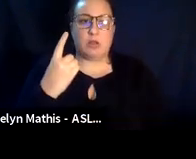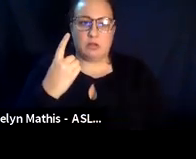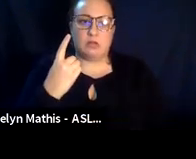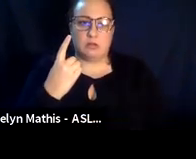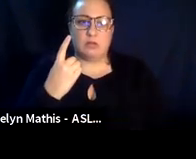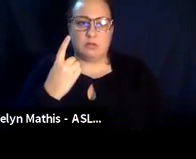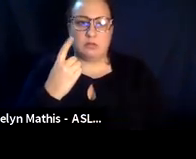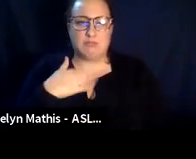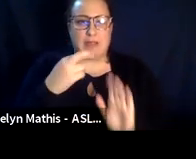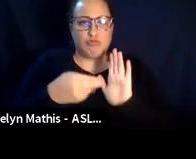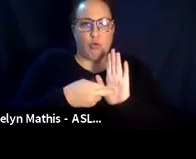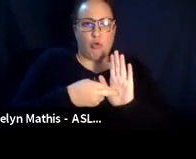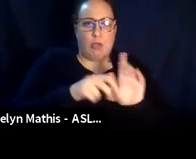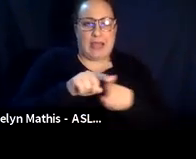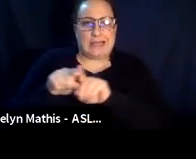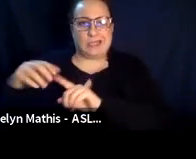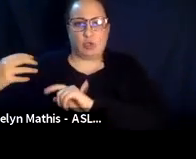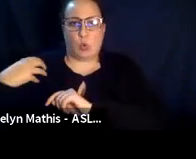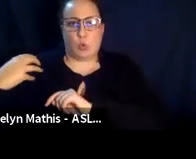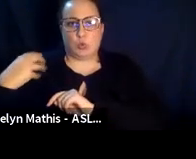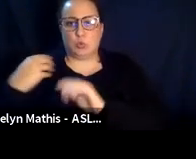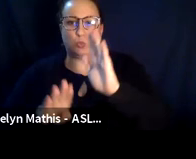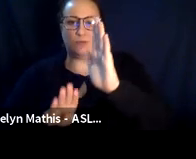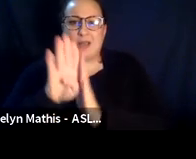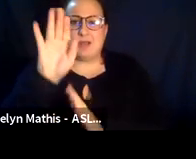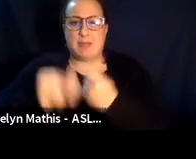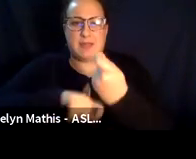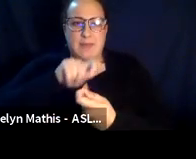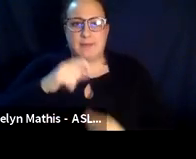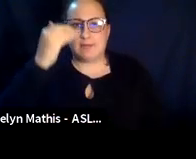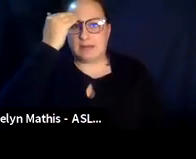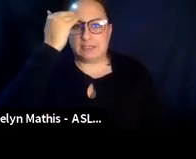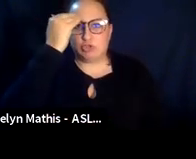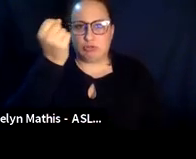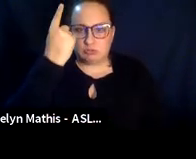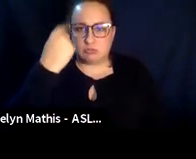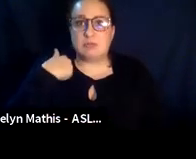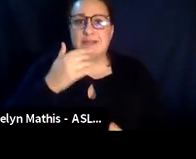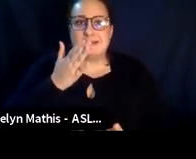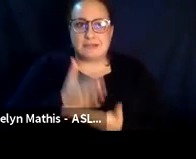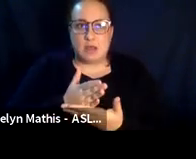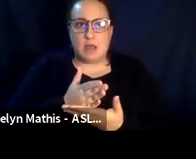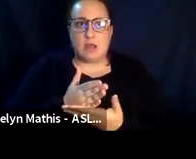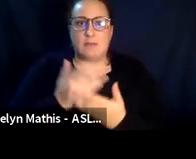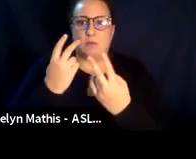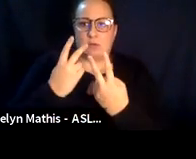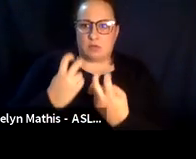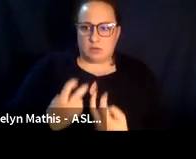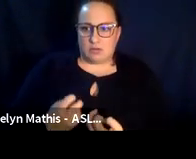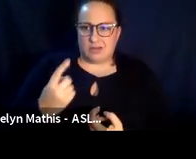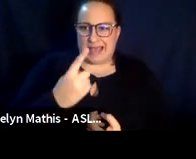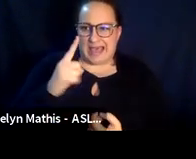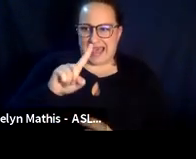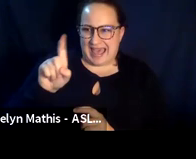really is as a coach, is to help them to develop that metacognition. It's where they stop and they're able to ask themselves questions